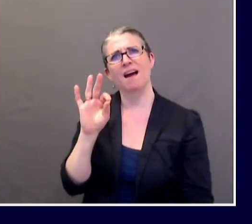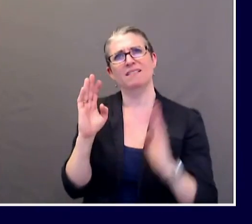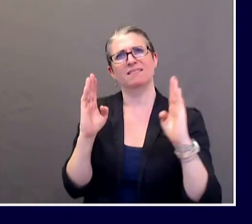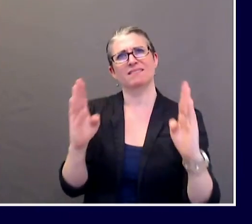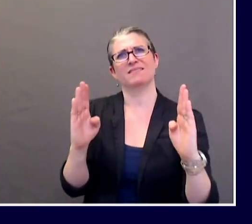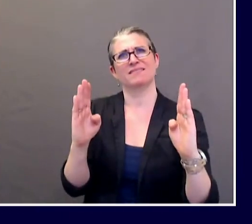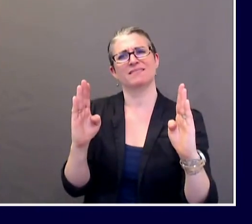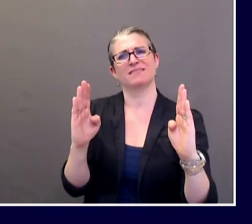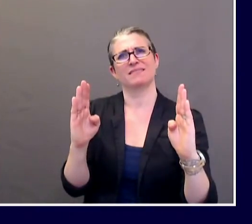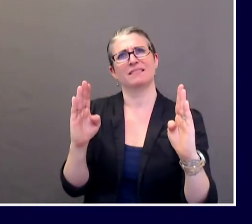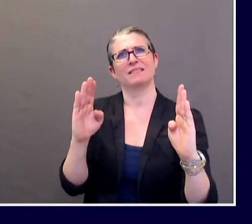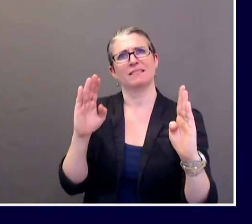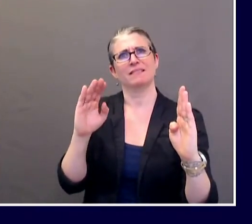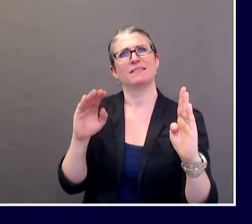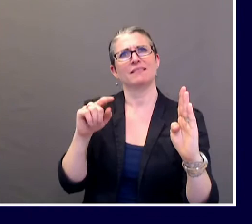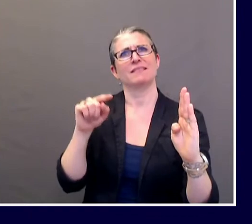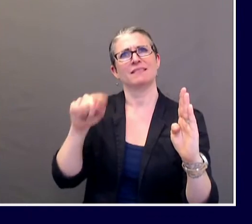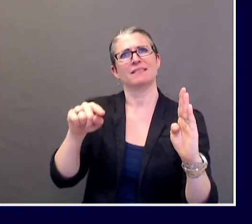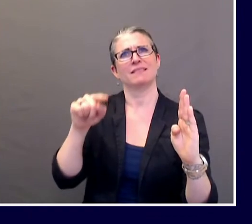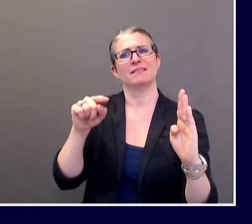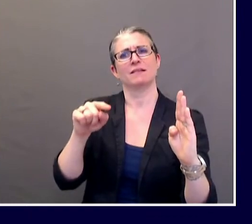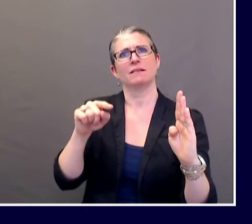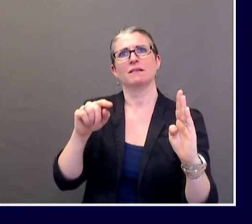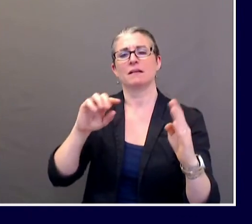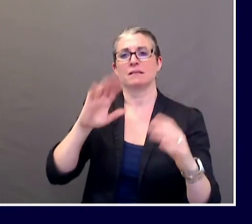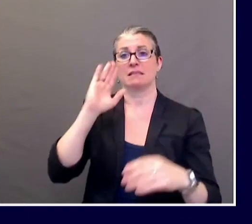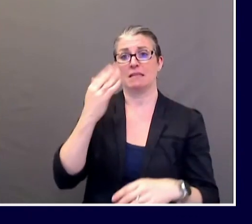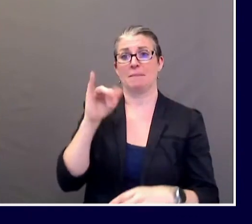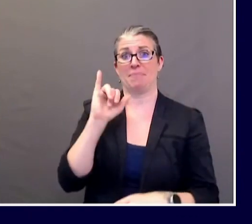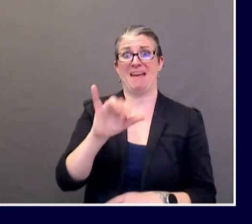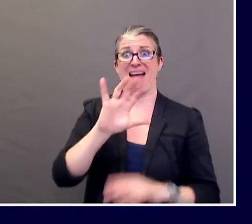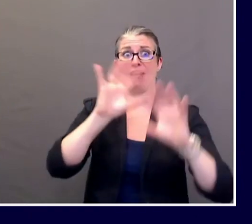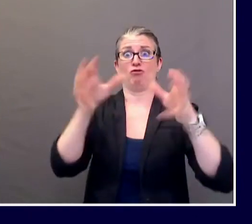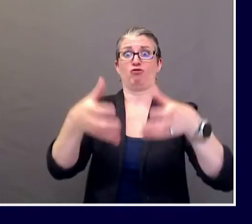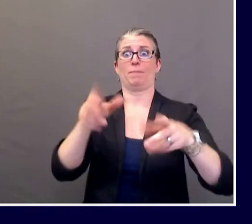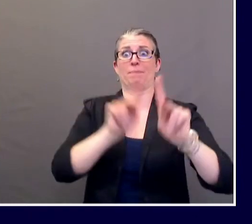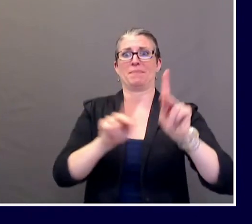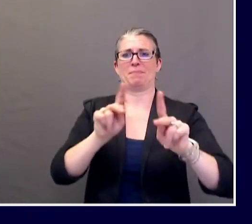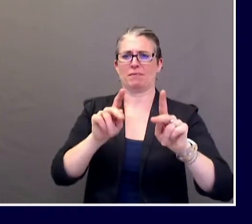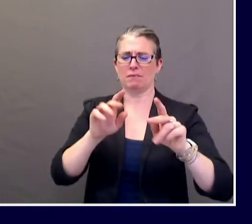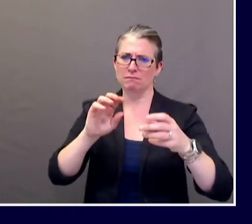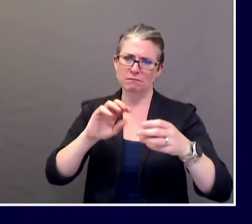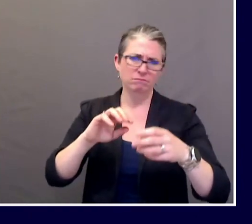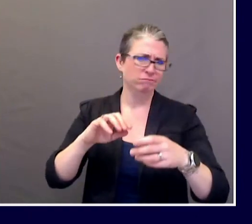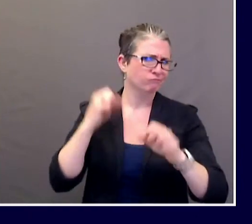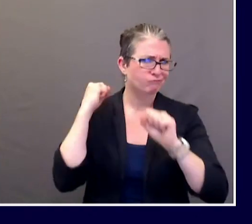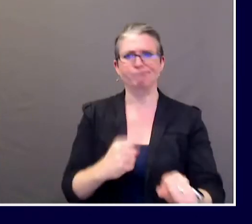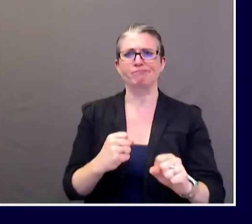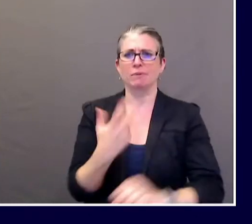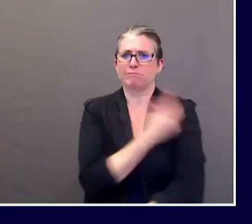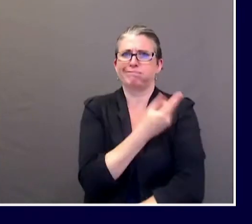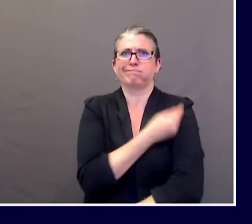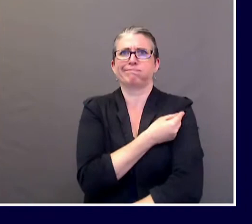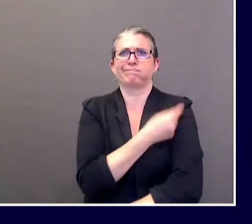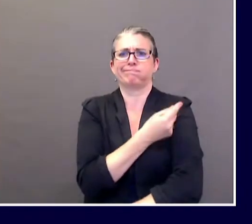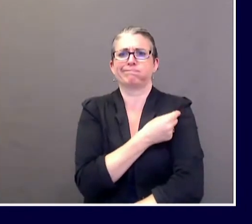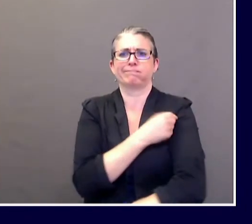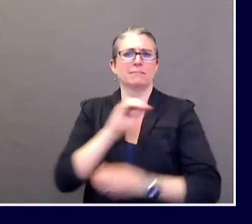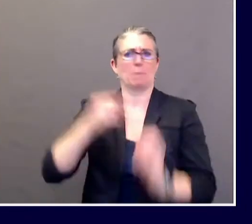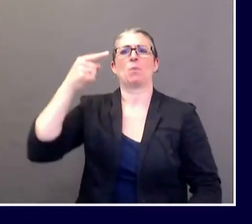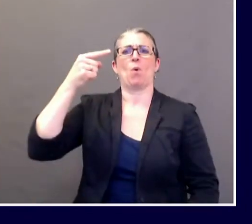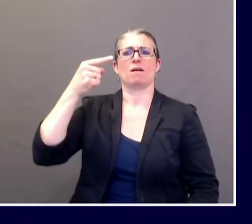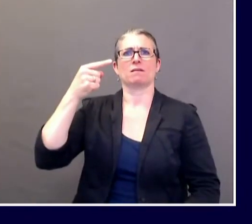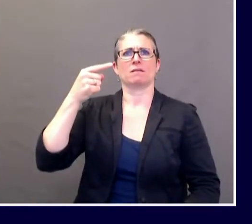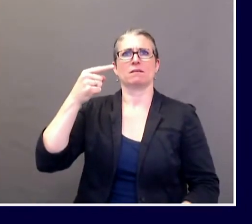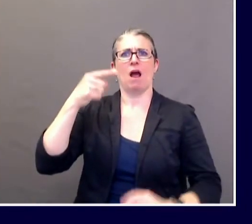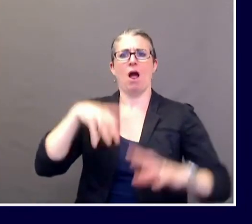on April 7th. One, your reaction to that, and I guess the second part of that is, do we need those other groups, especially